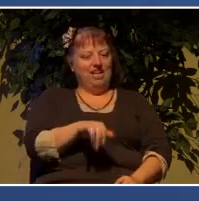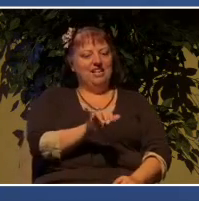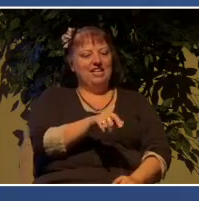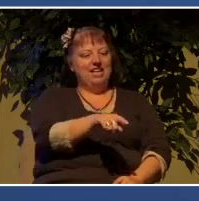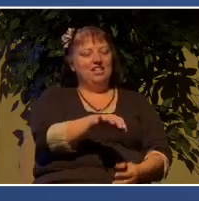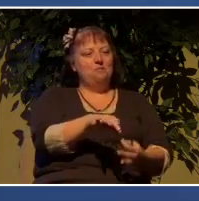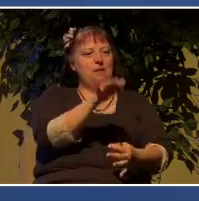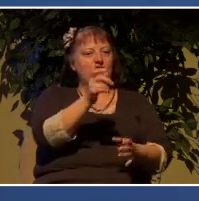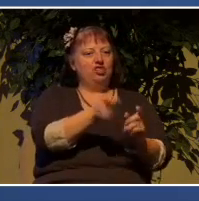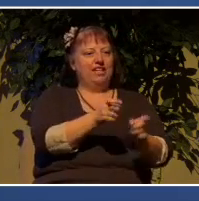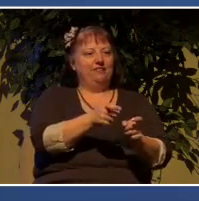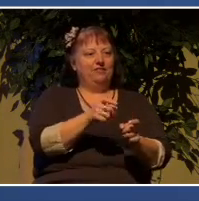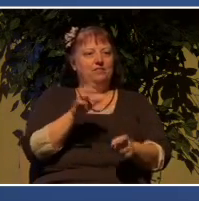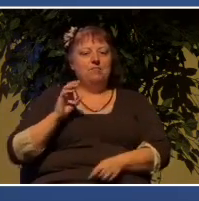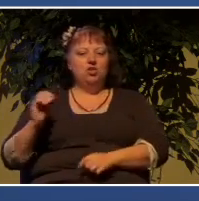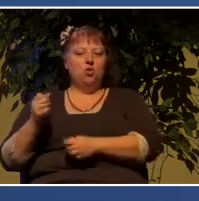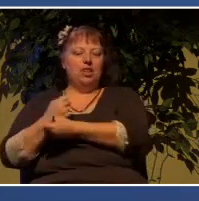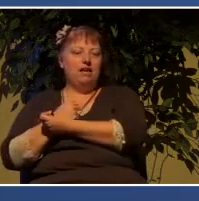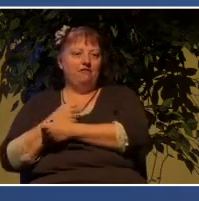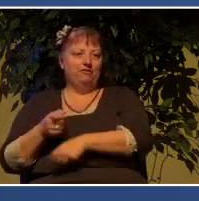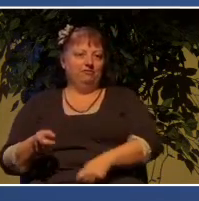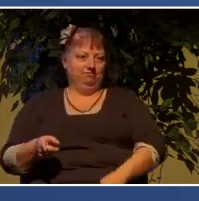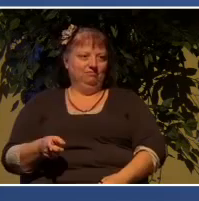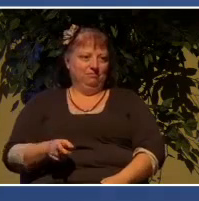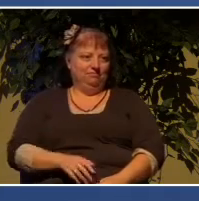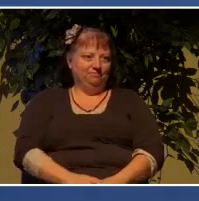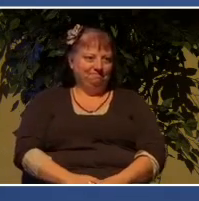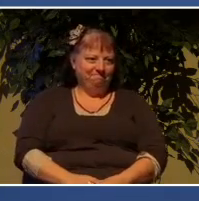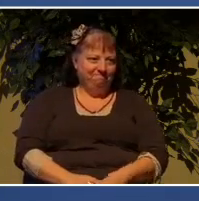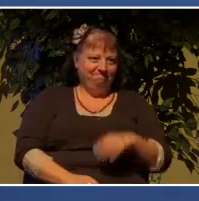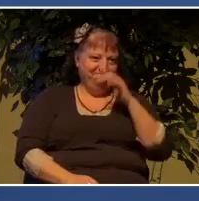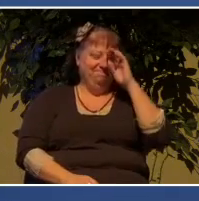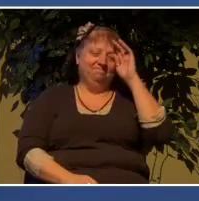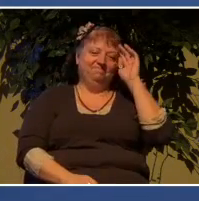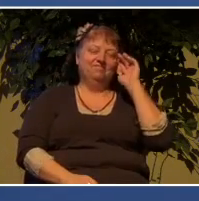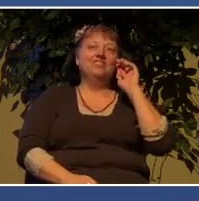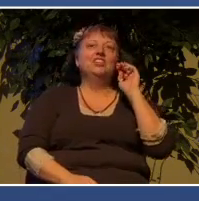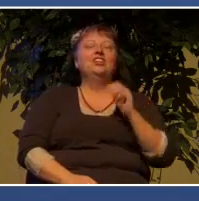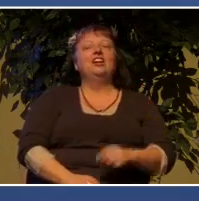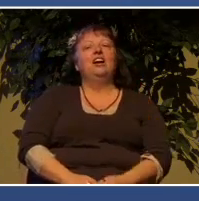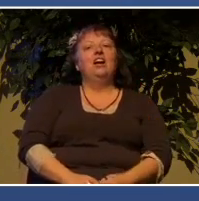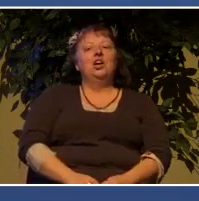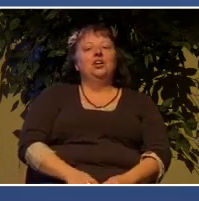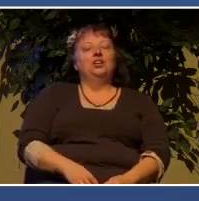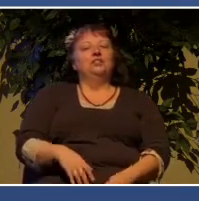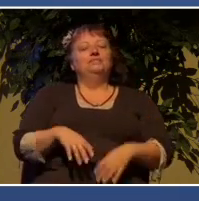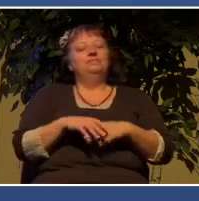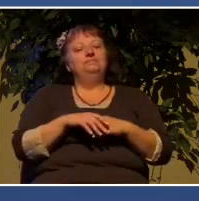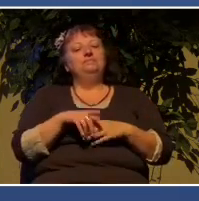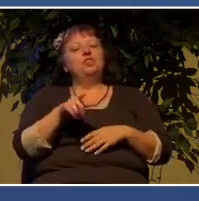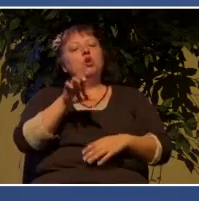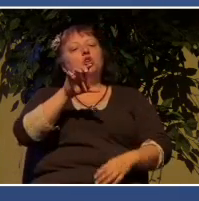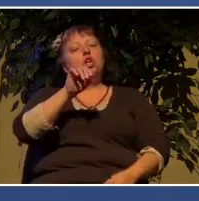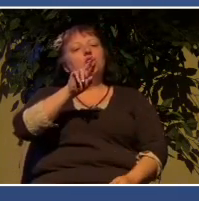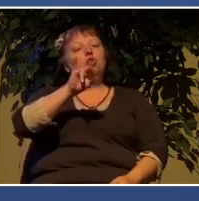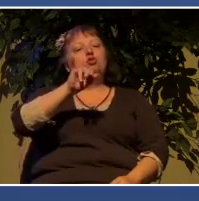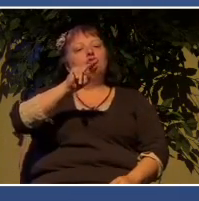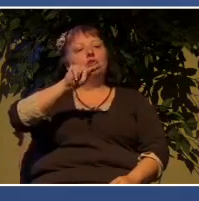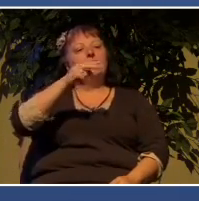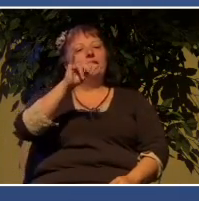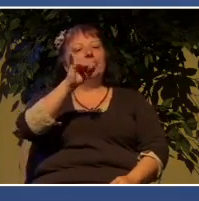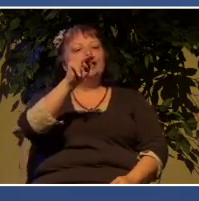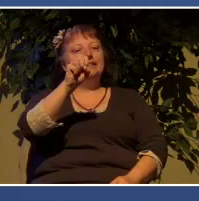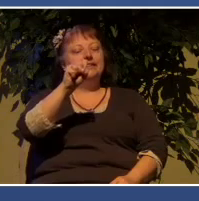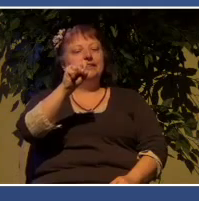Corinthians. These Corinthians who became Christians in Paul's second missionary journey, and if and when we get back to the book of